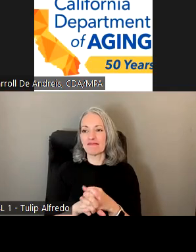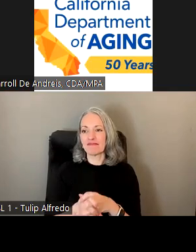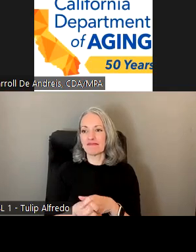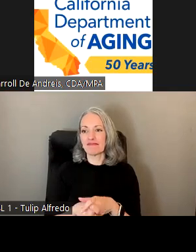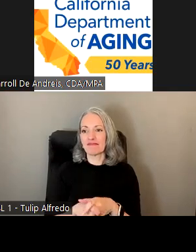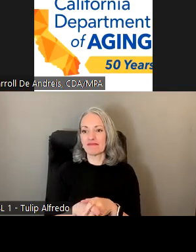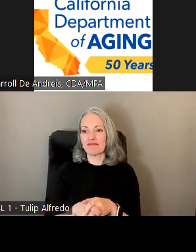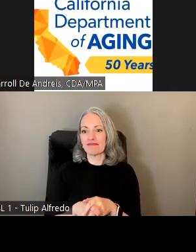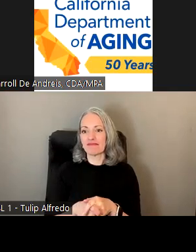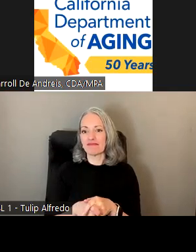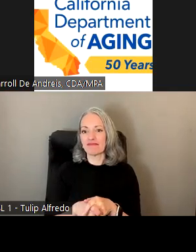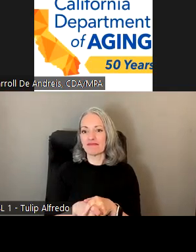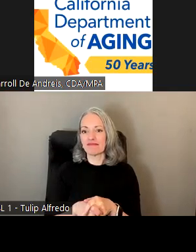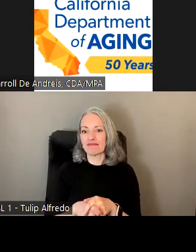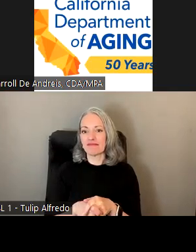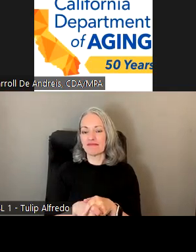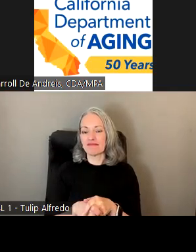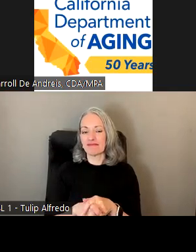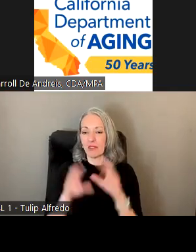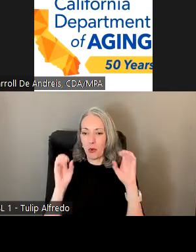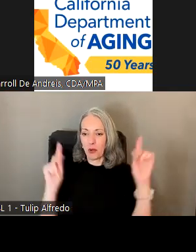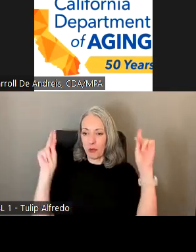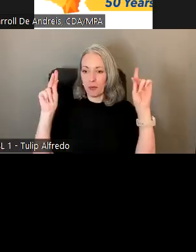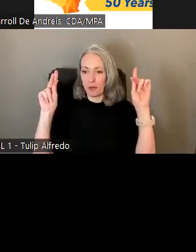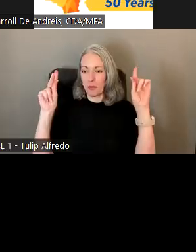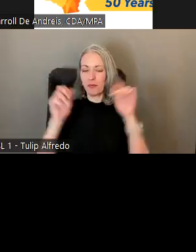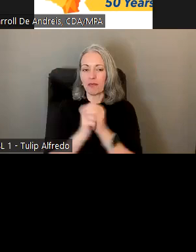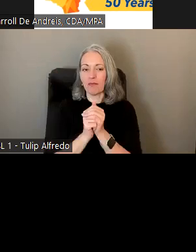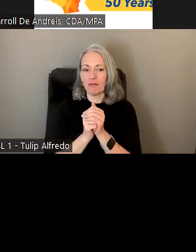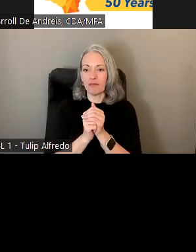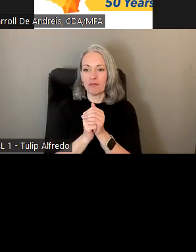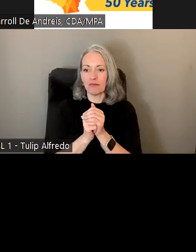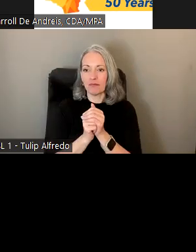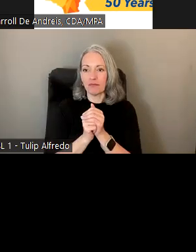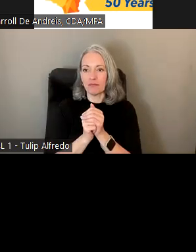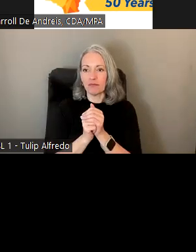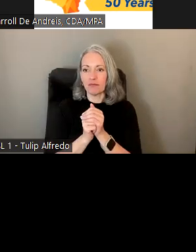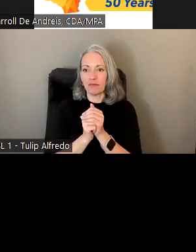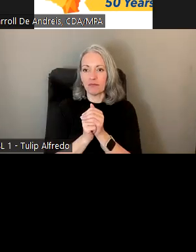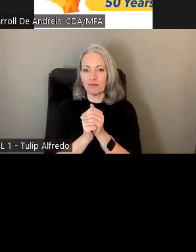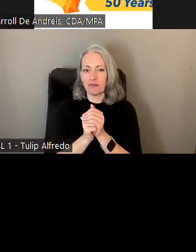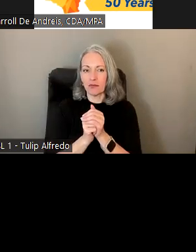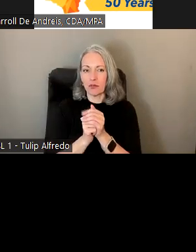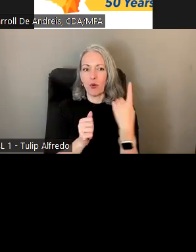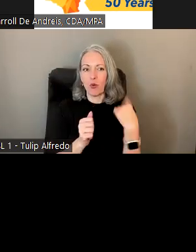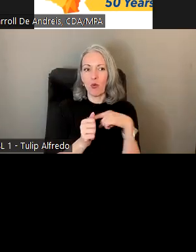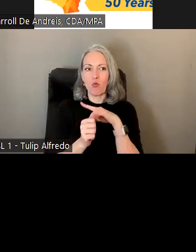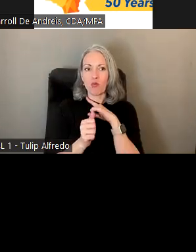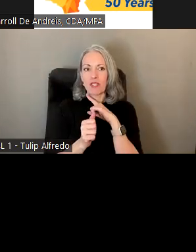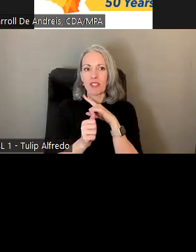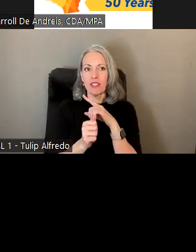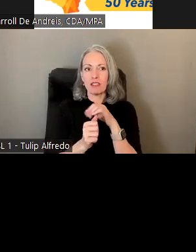Catherine, I believe this is you. Okay, so I think we talked throughout this meeting about